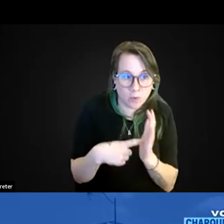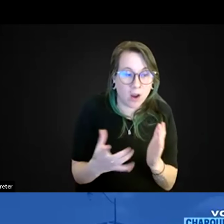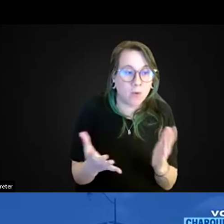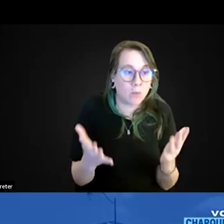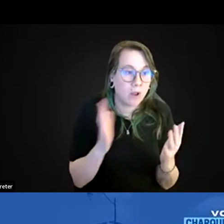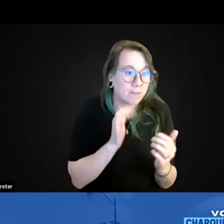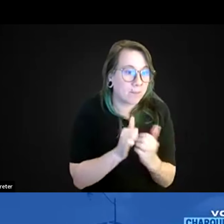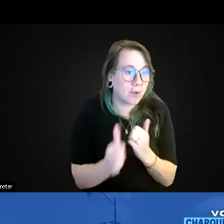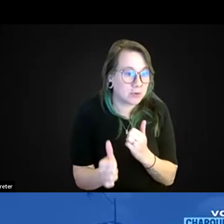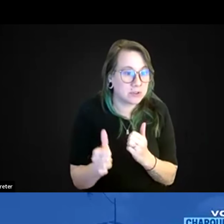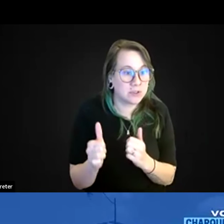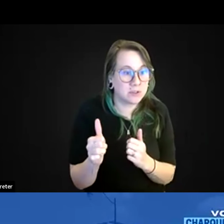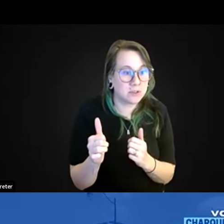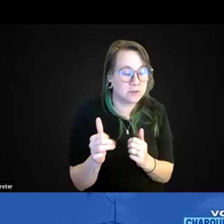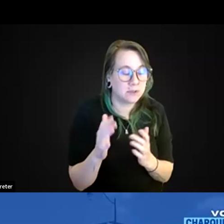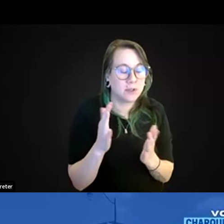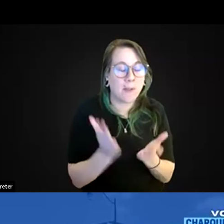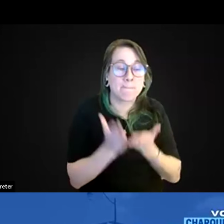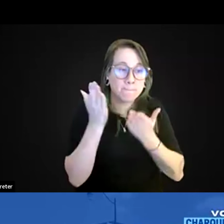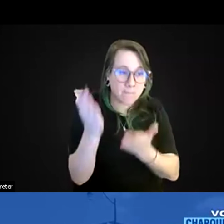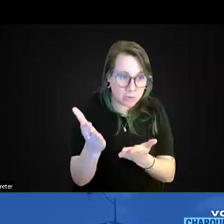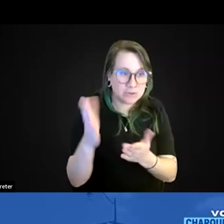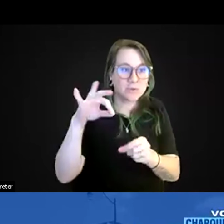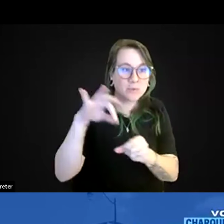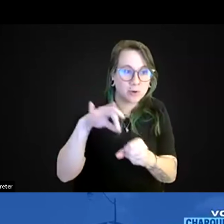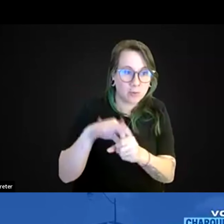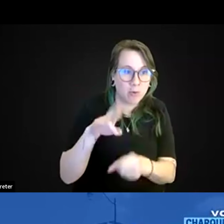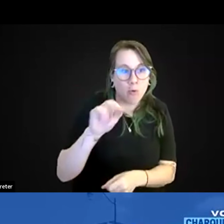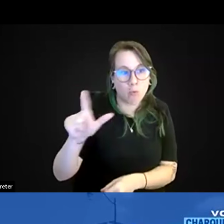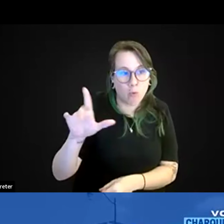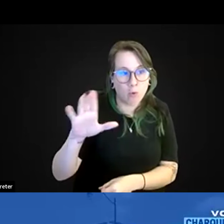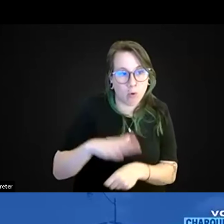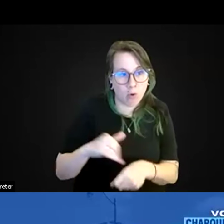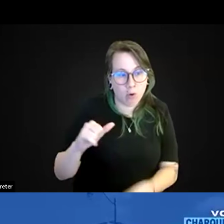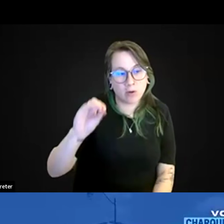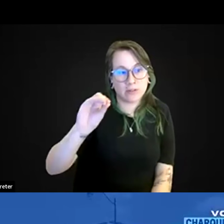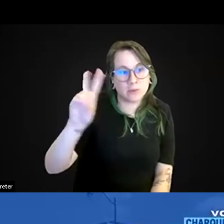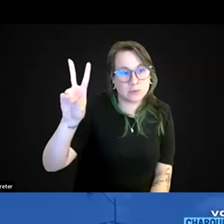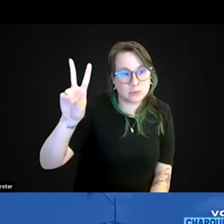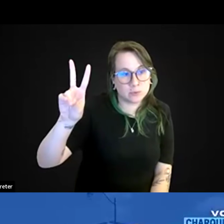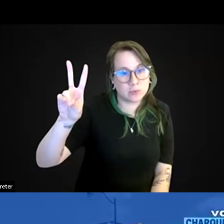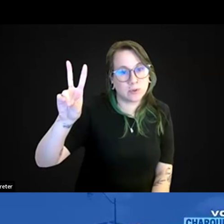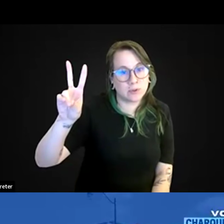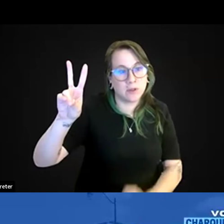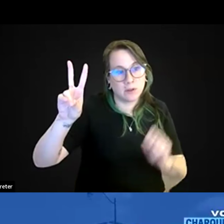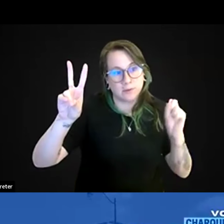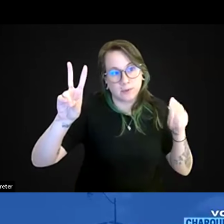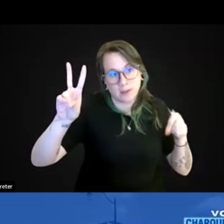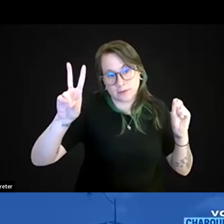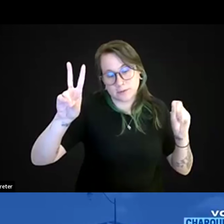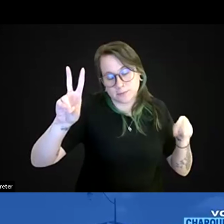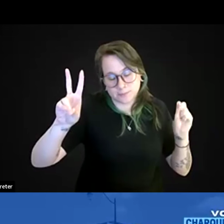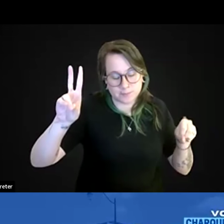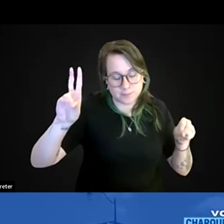floor, second by Commissioner Roblin. We'll do a roll call for the vote. 5D02, Yes.